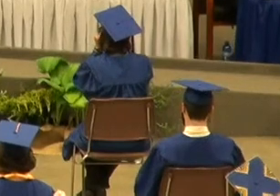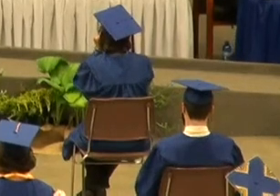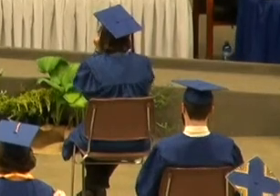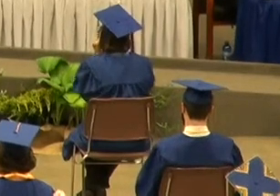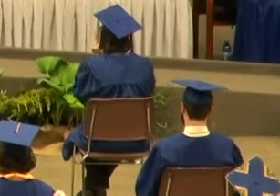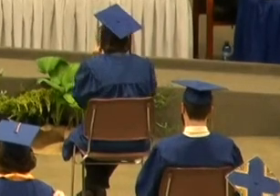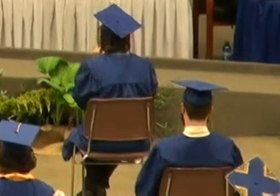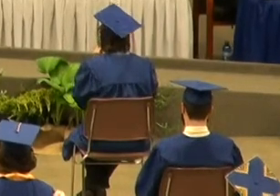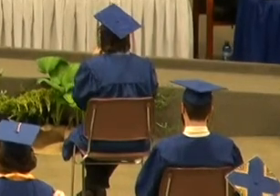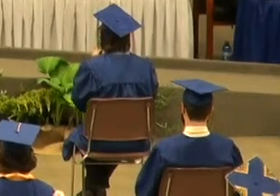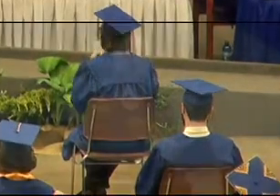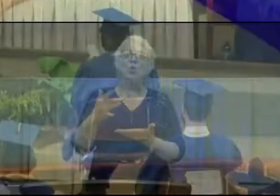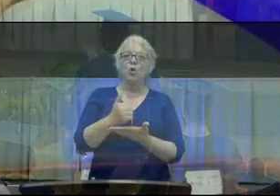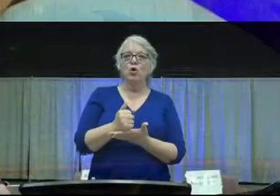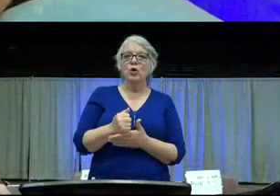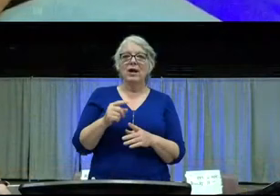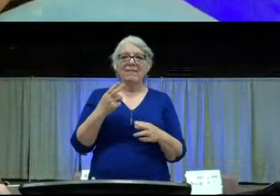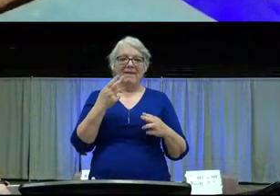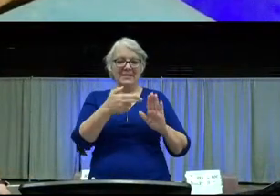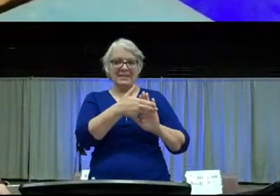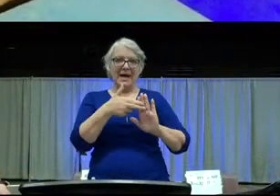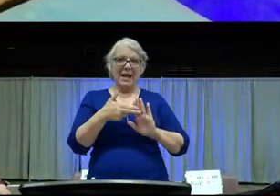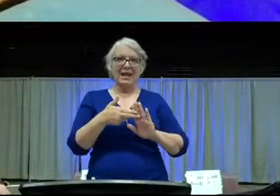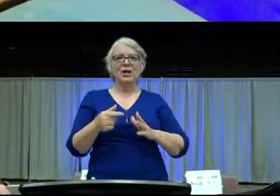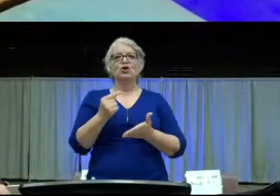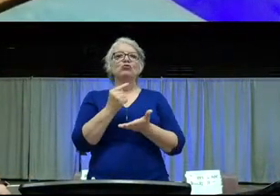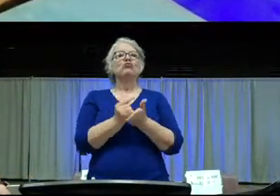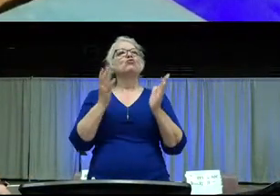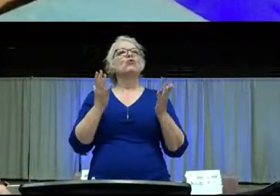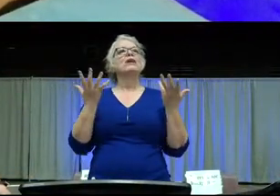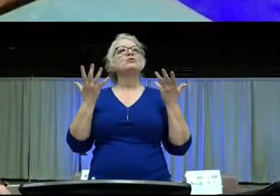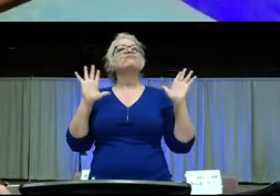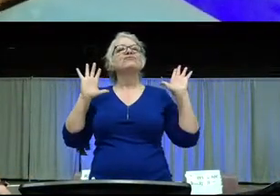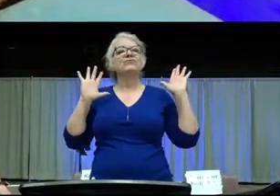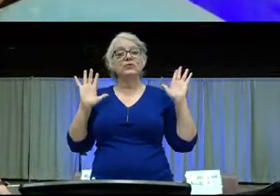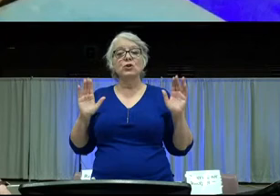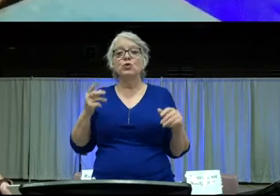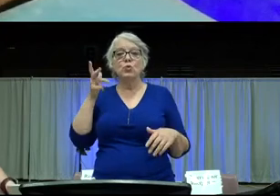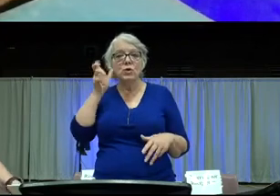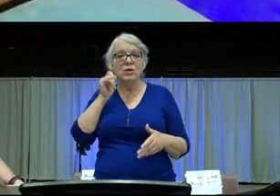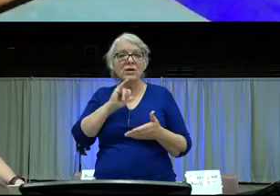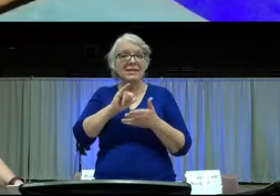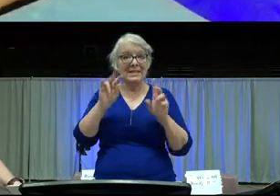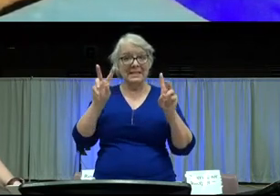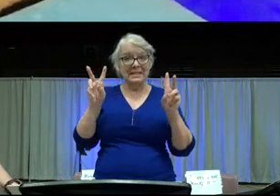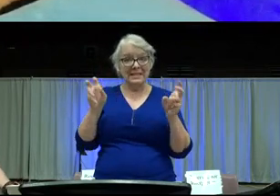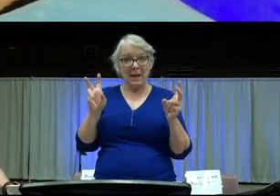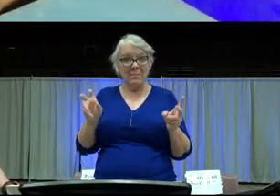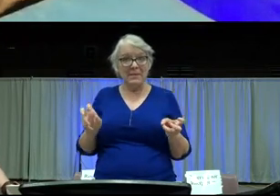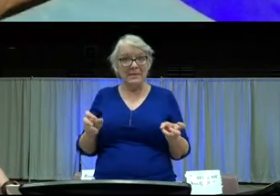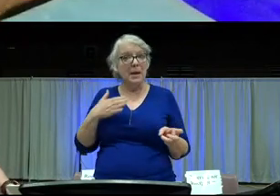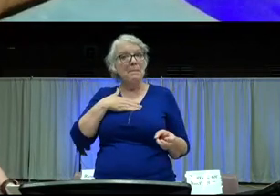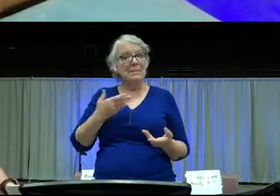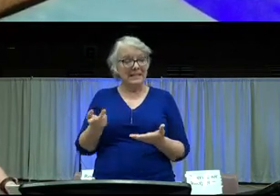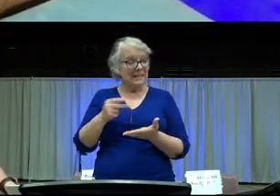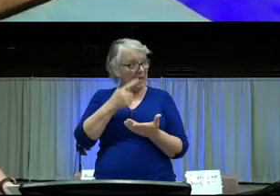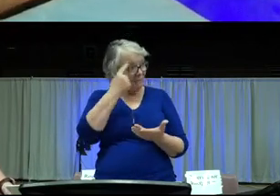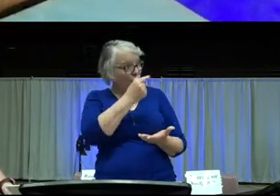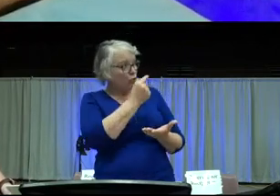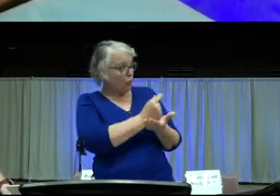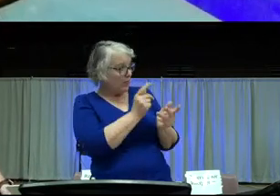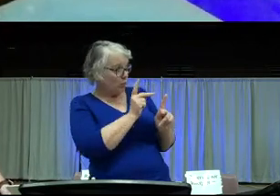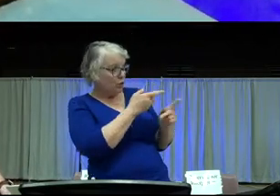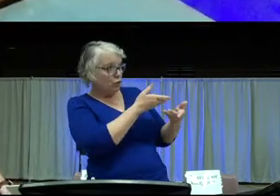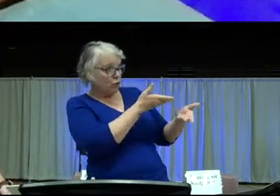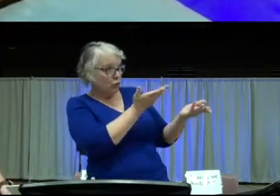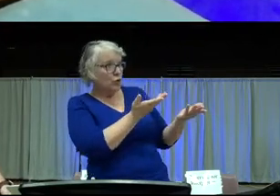title of graduate. When you hear the following statements, please stand, and this is for our graduating